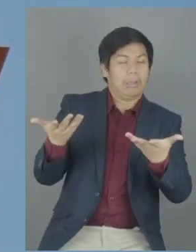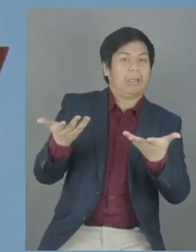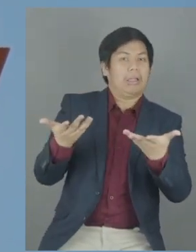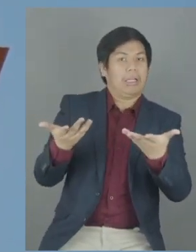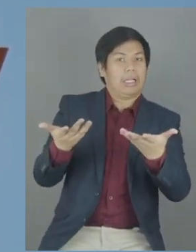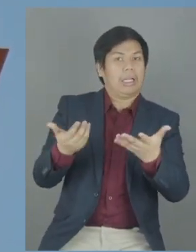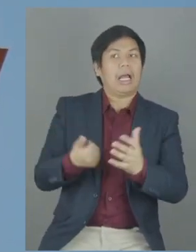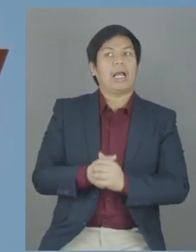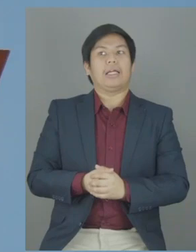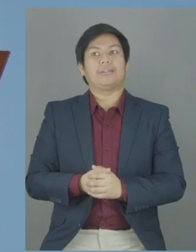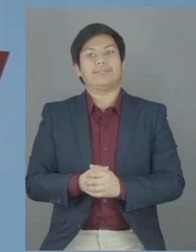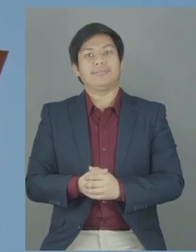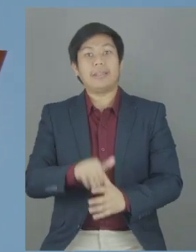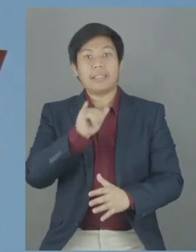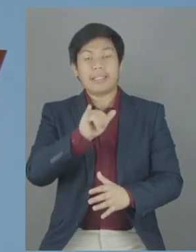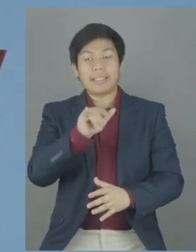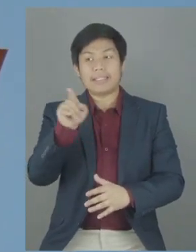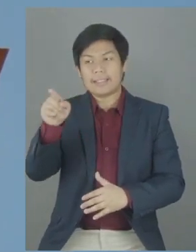He has a shelter,